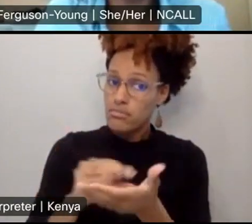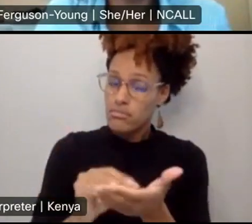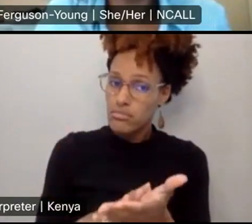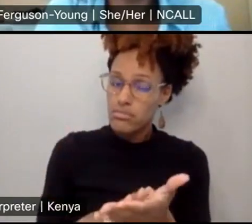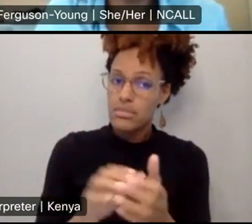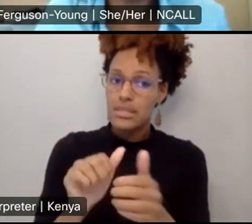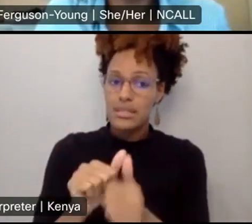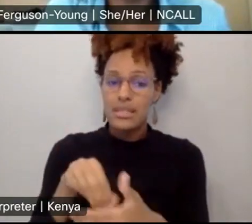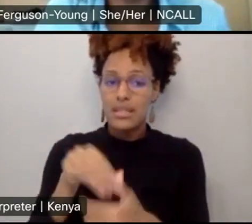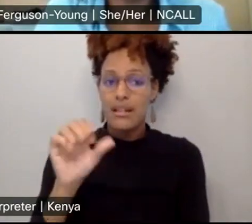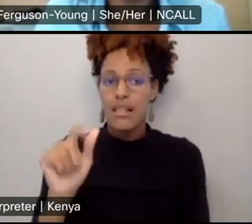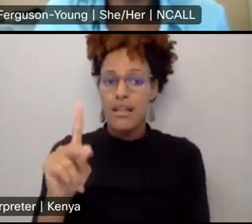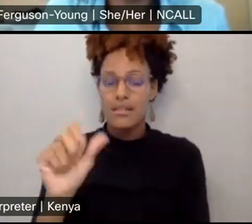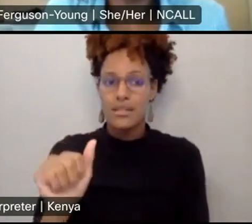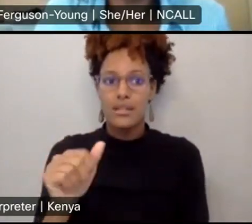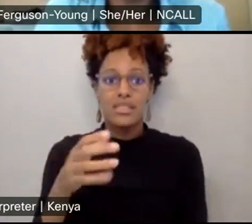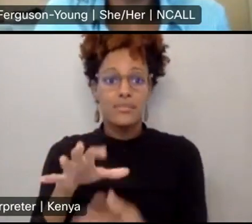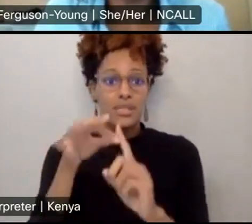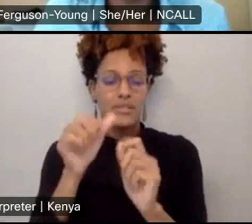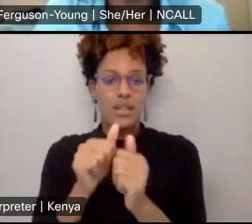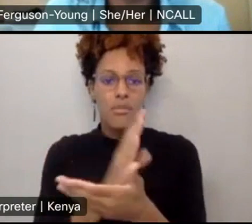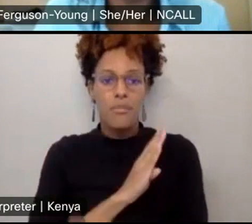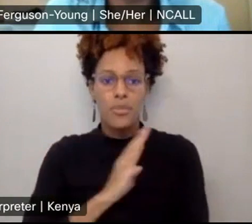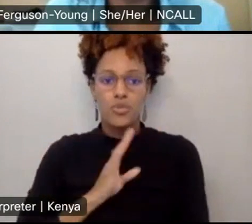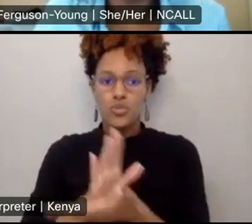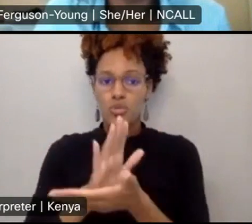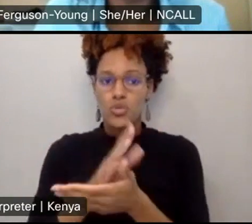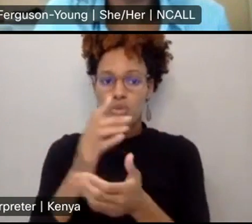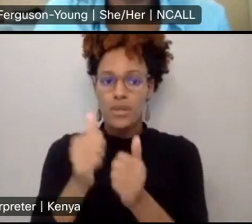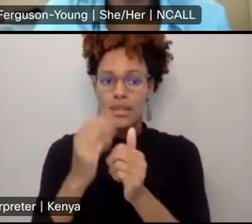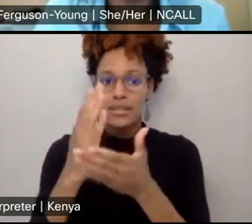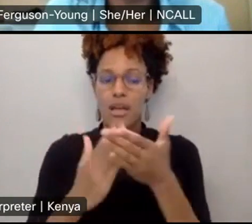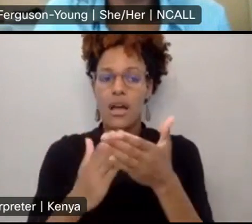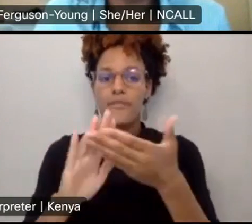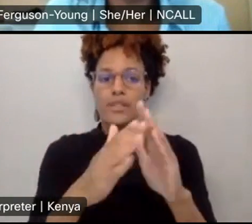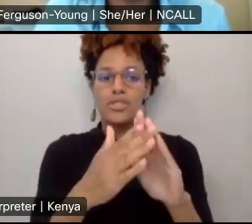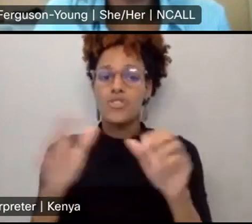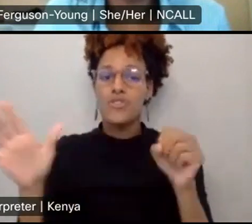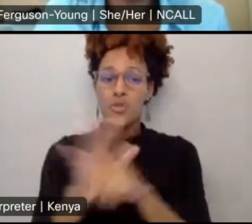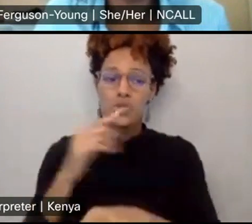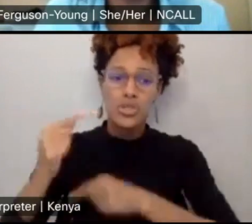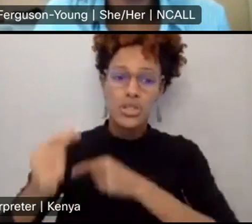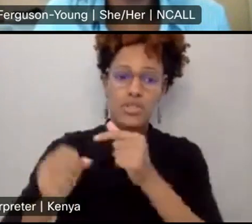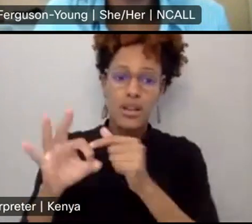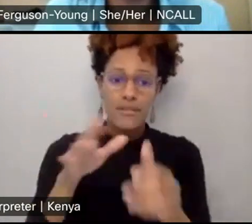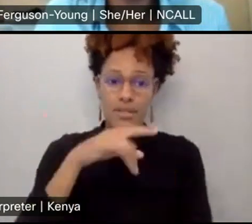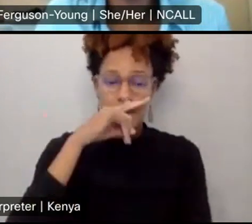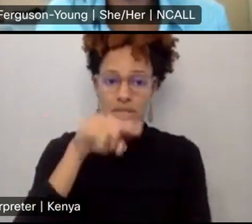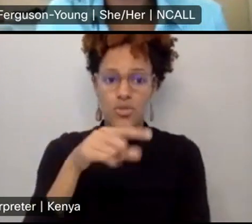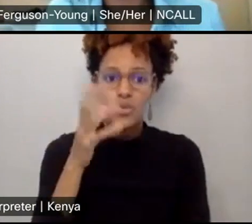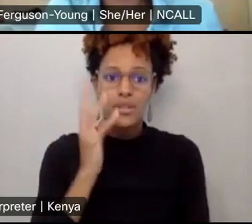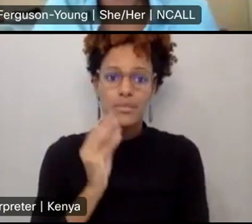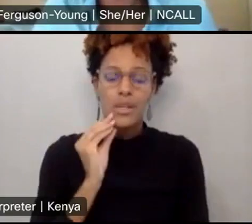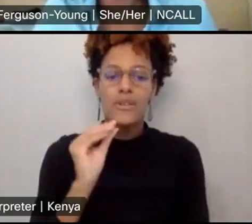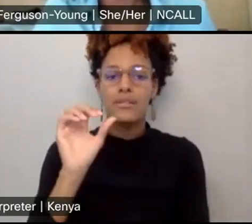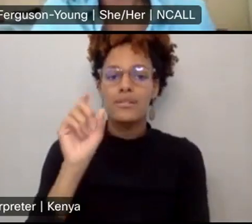boarding schools, where in some villages it's an entire generation of children that experience sexual